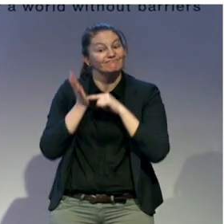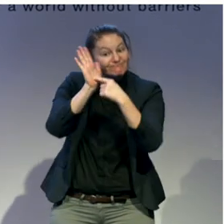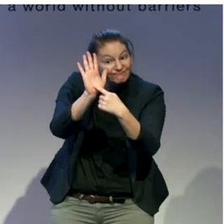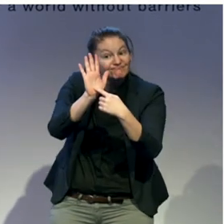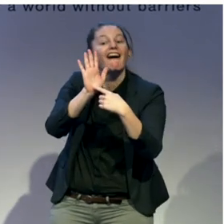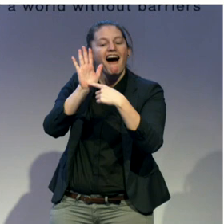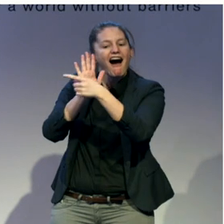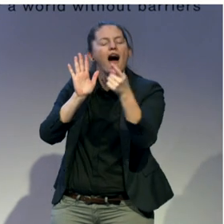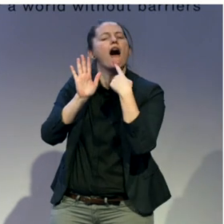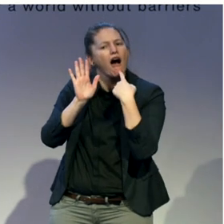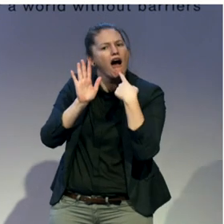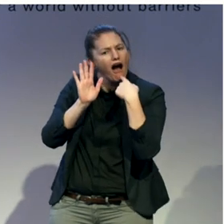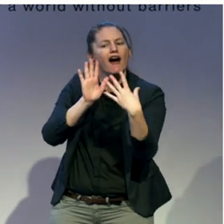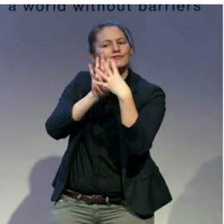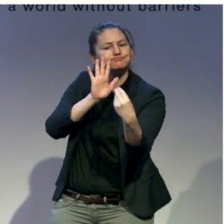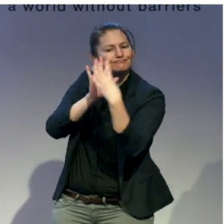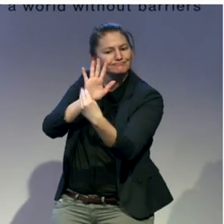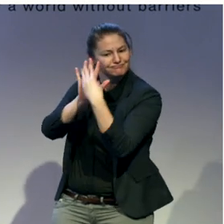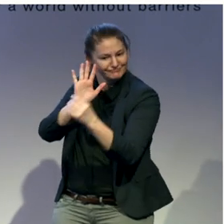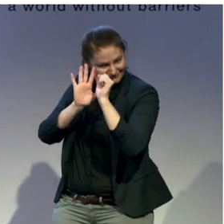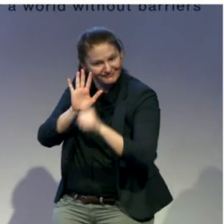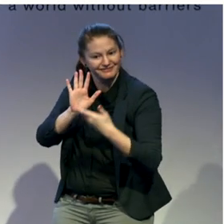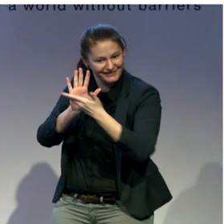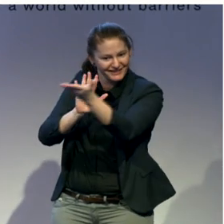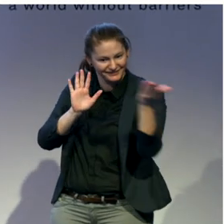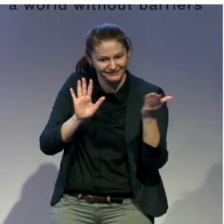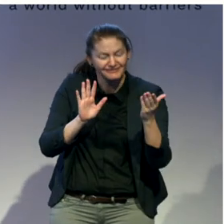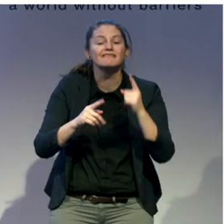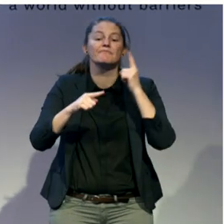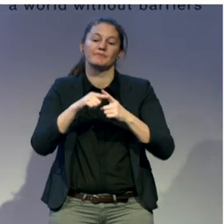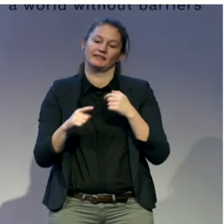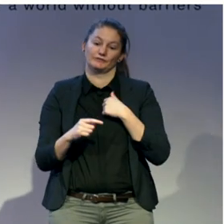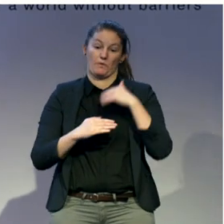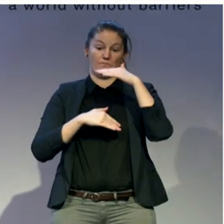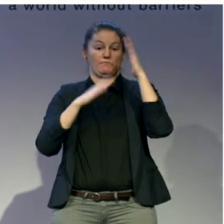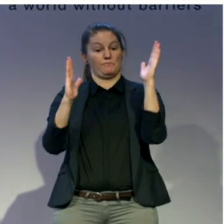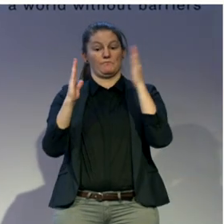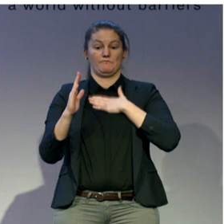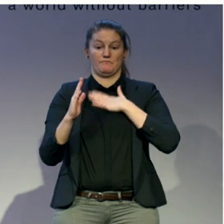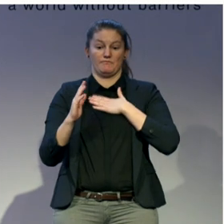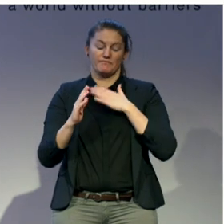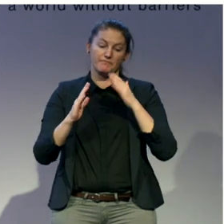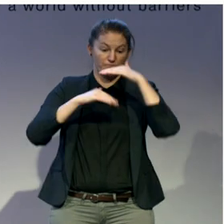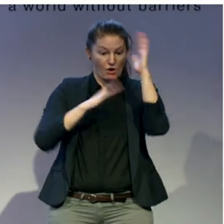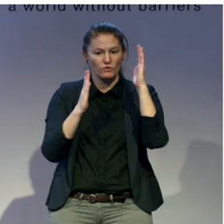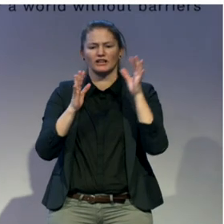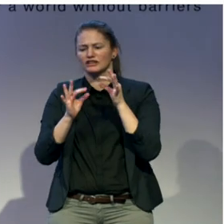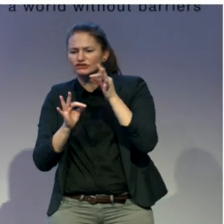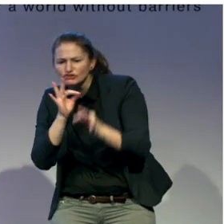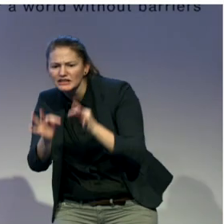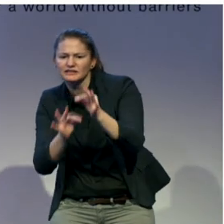replicate a comprehensive model that includes strategies to impact all the stakeholders that Natalia